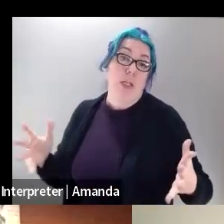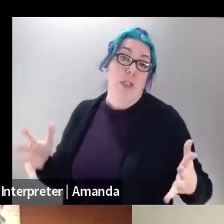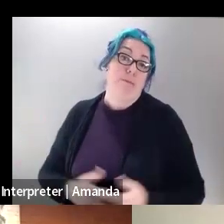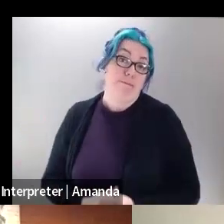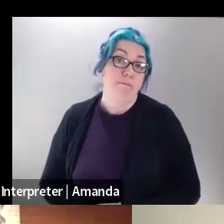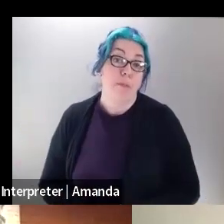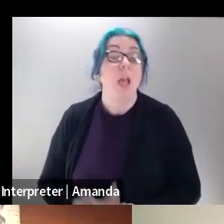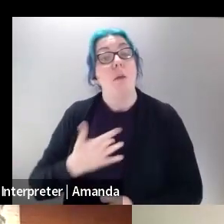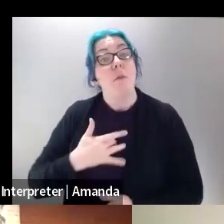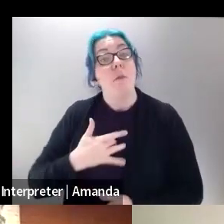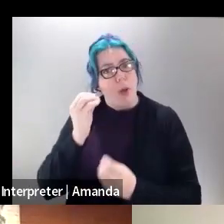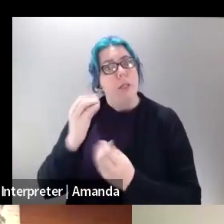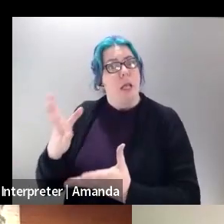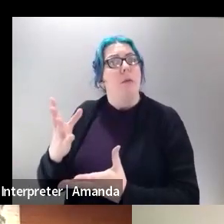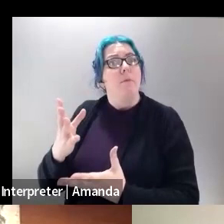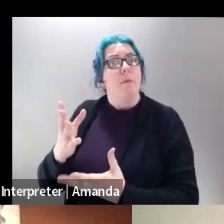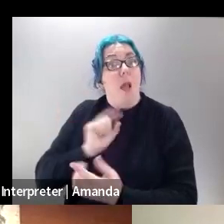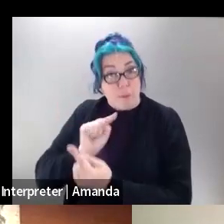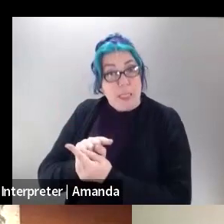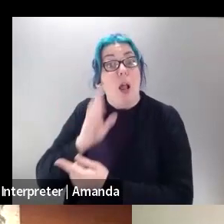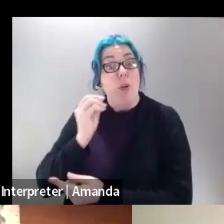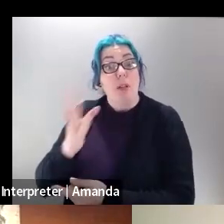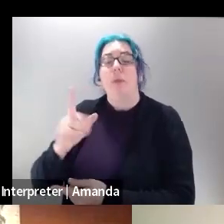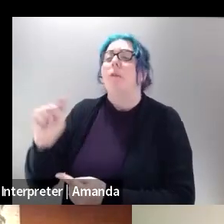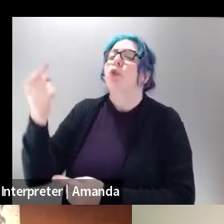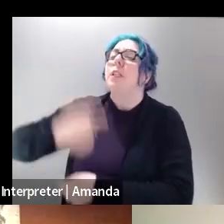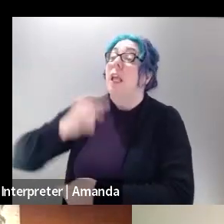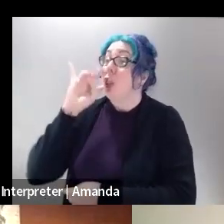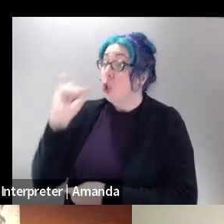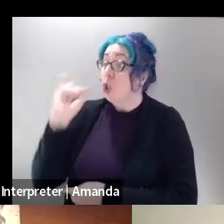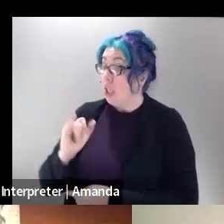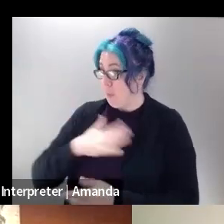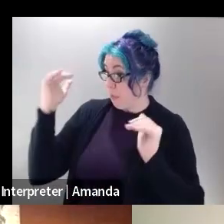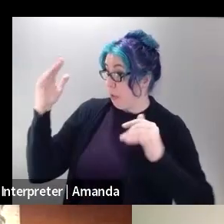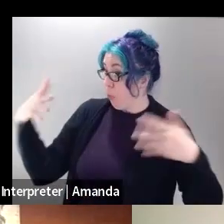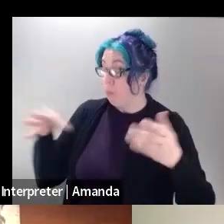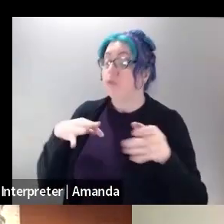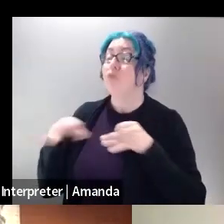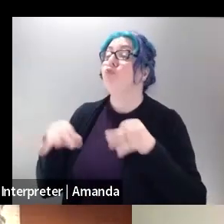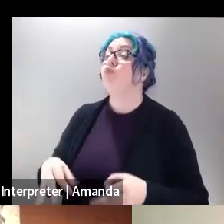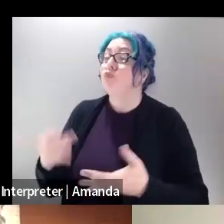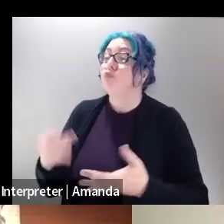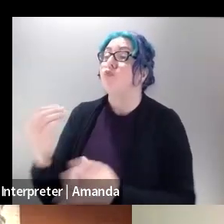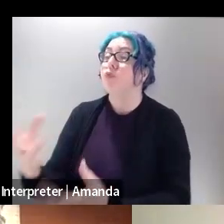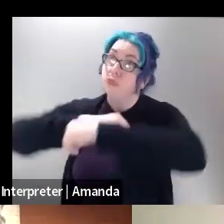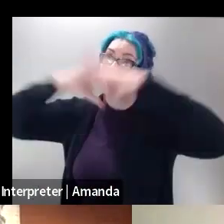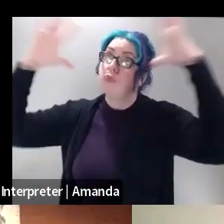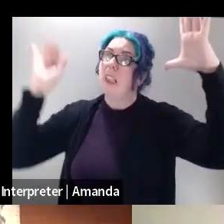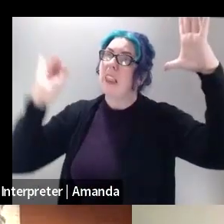Usually, again, at least give them a sense, a sketch, even though there's going to be changes. Everybody kind